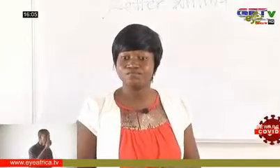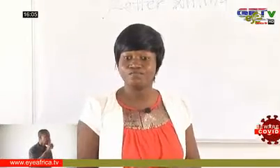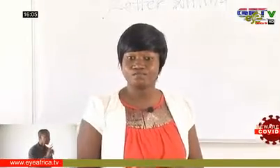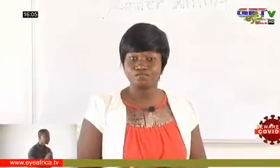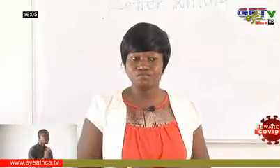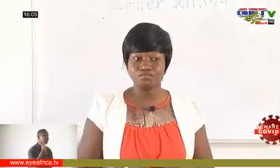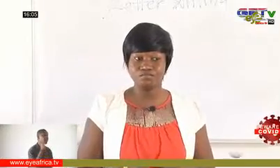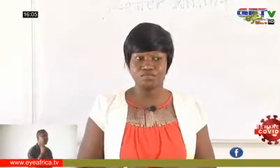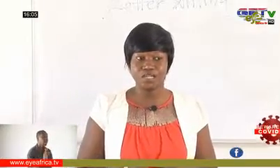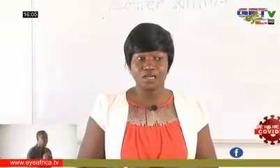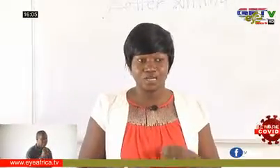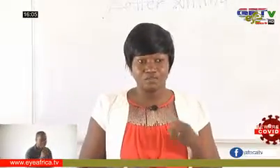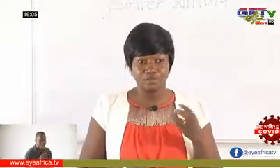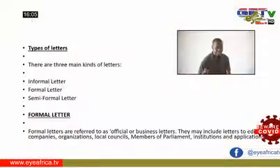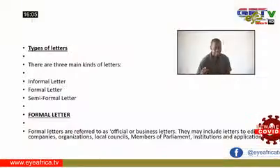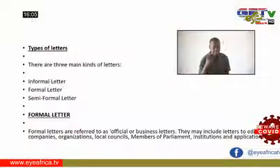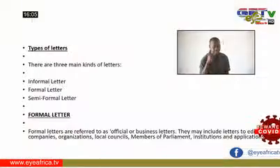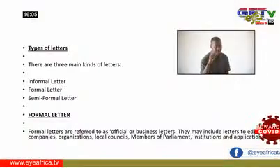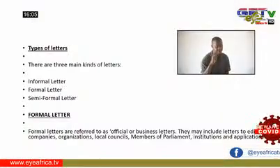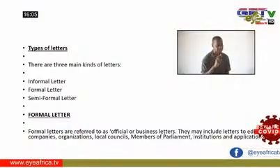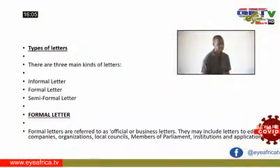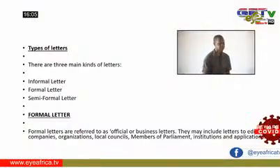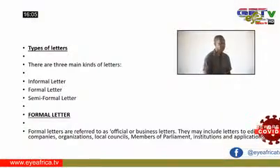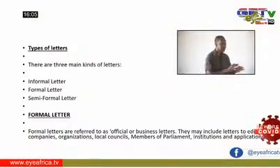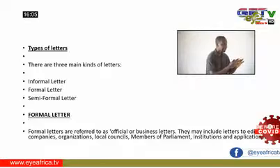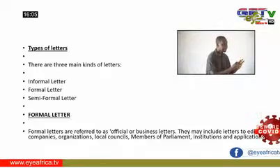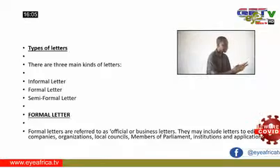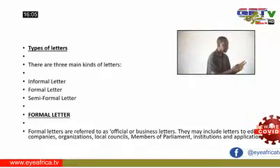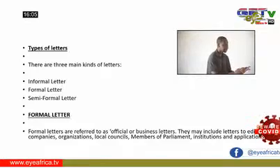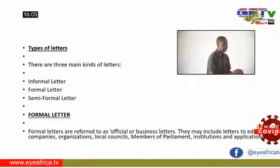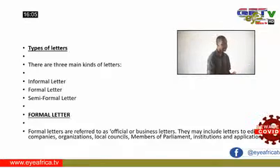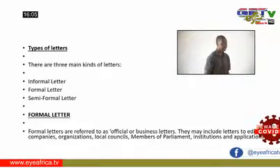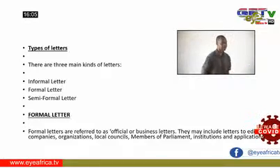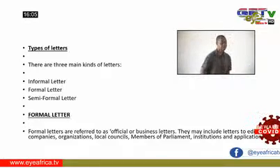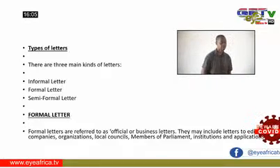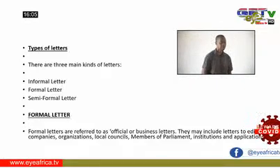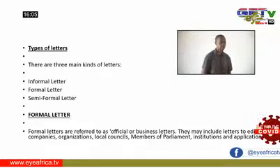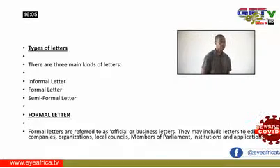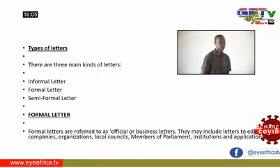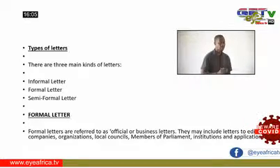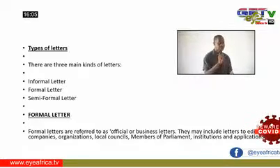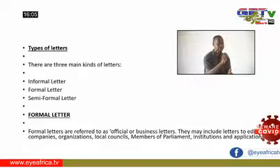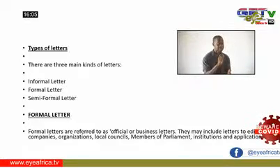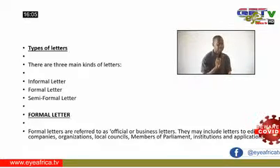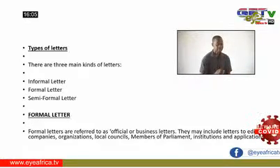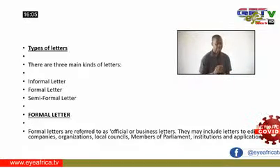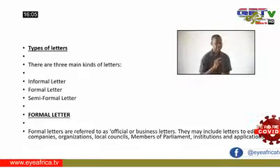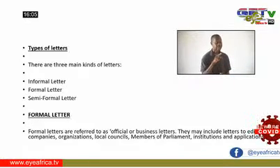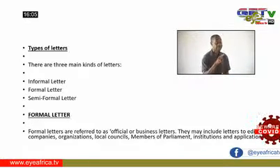letters and with the definition, which states that